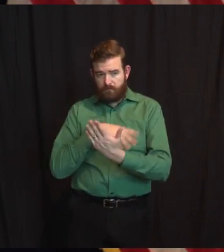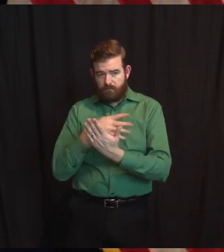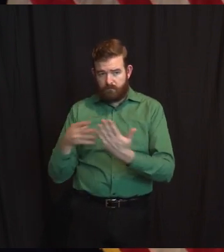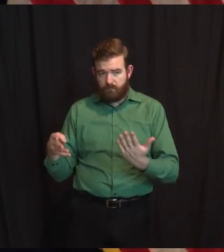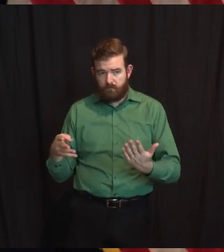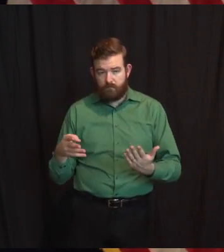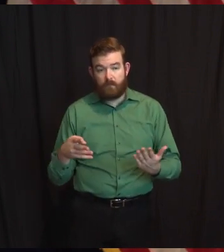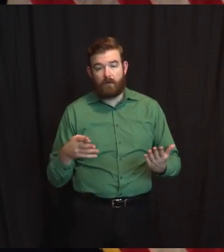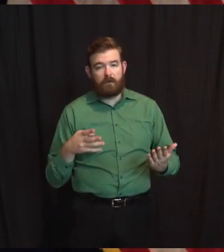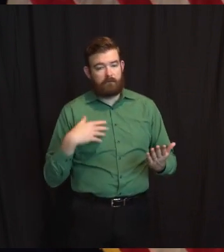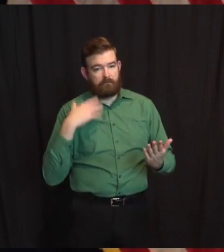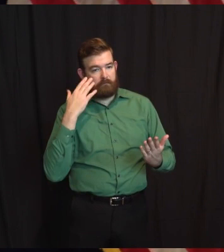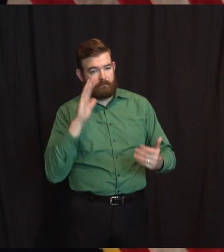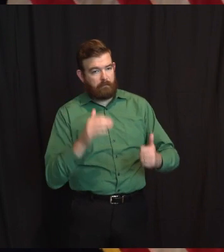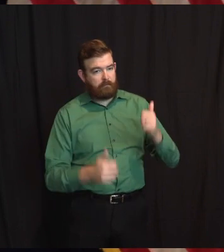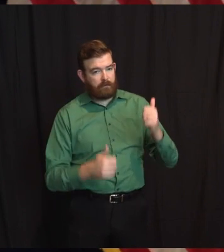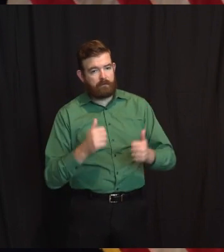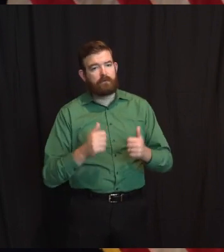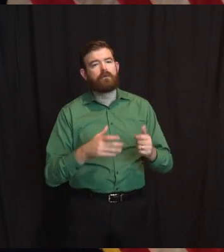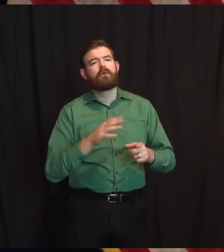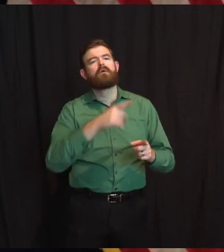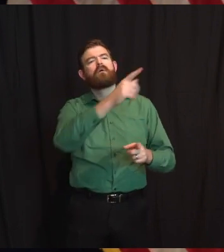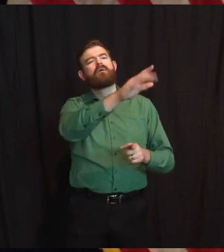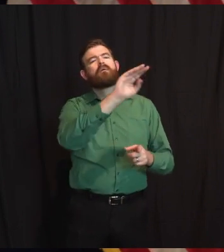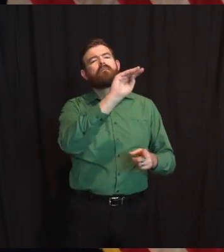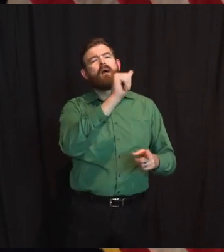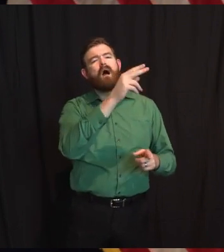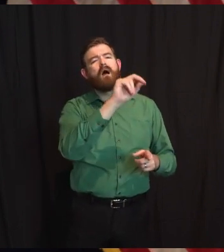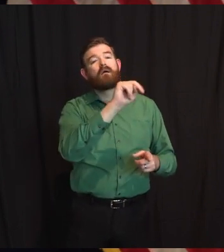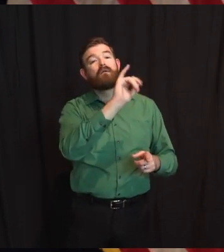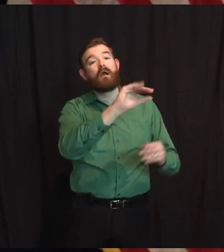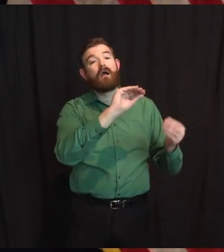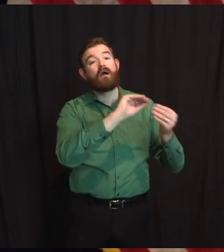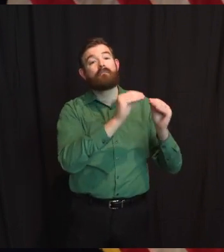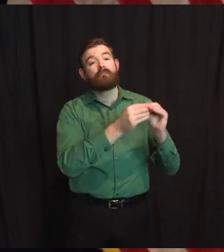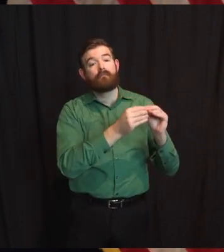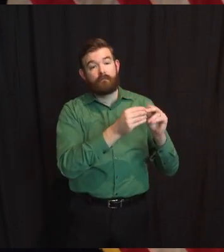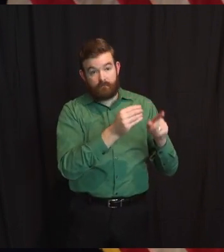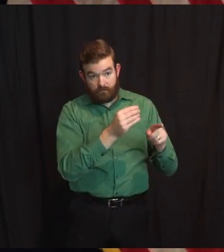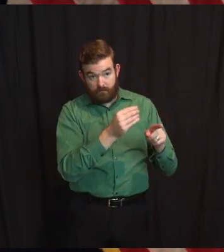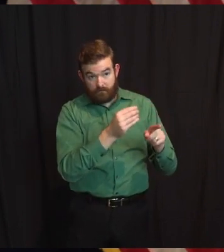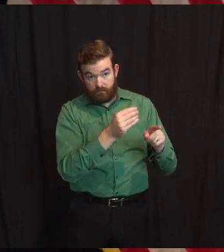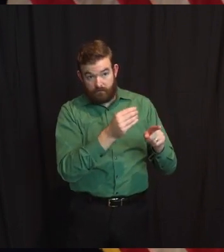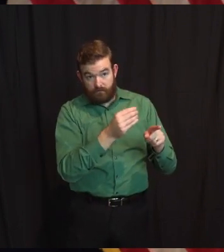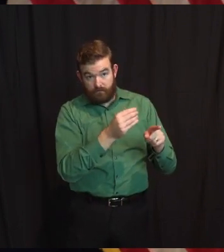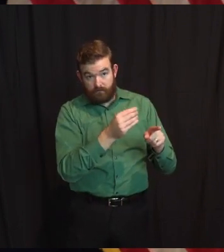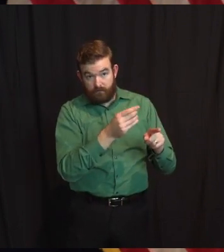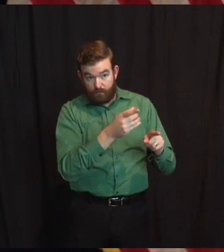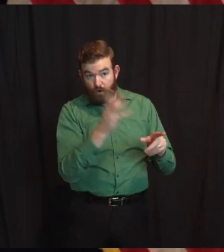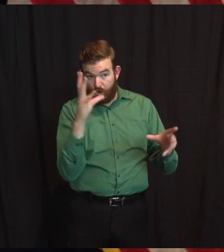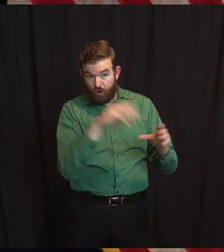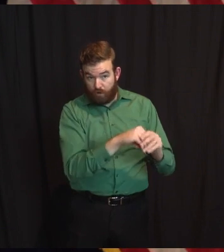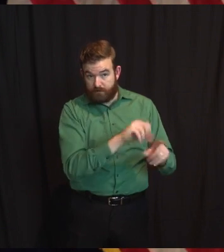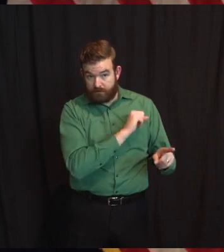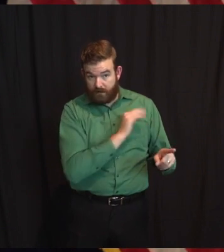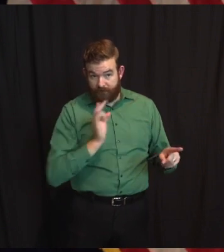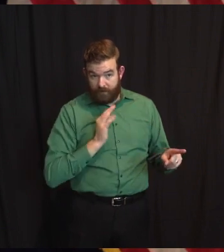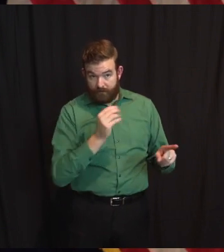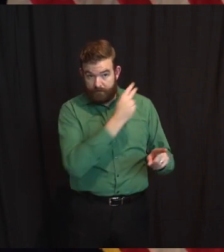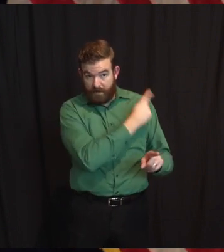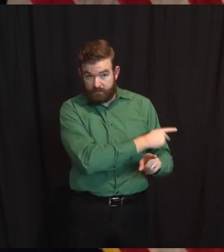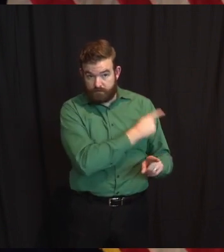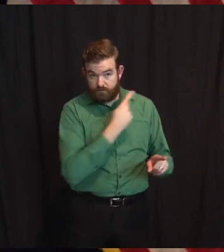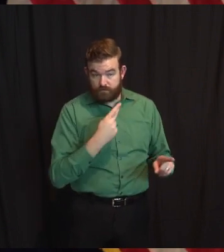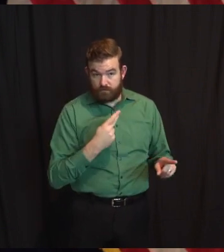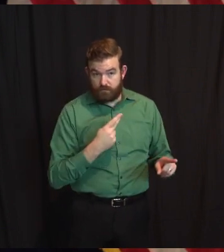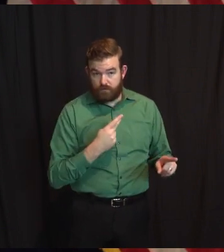back to you on that. But Mahan, make sure we follow up. The numbers do include both residents and staff. And then on Trenton Psychiatric Hospital, with so